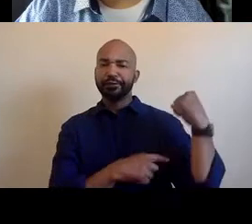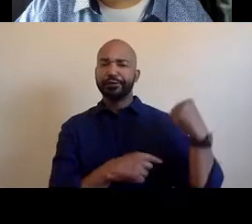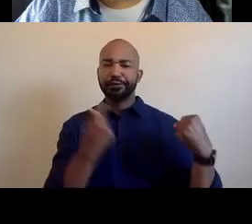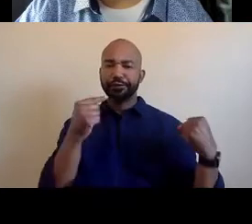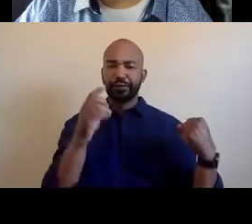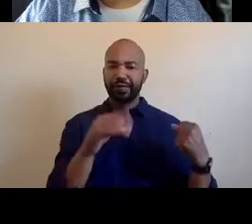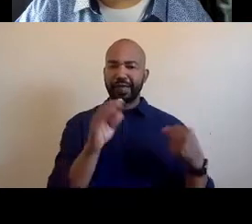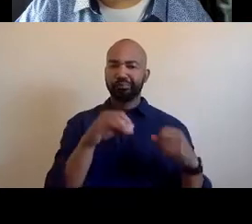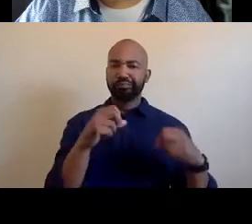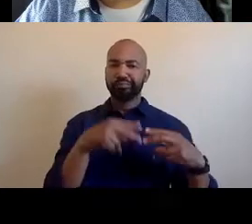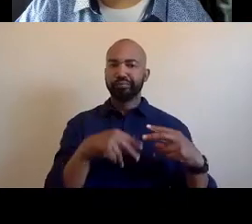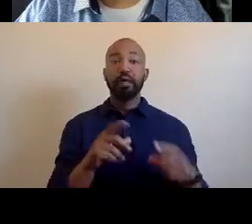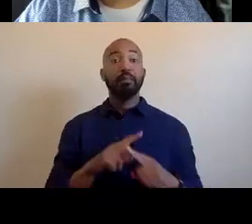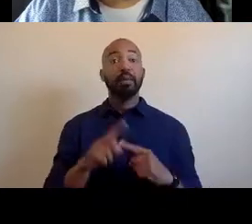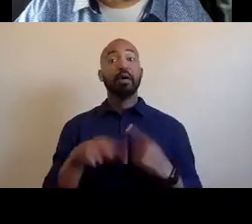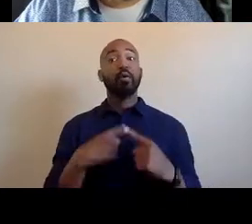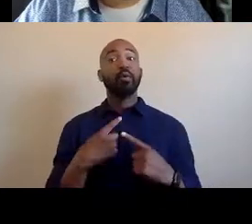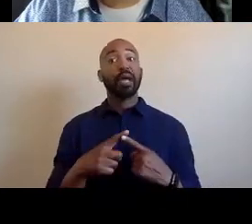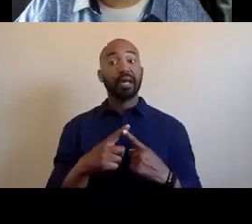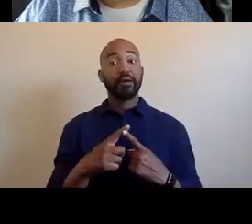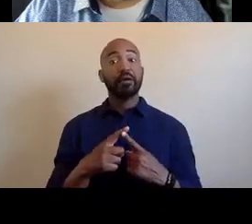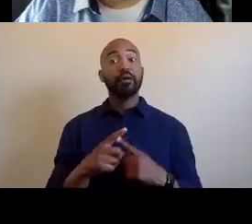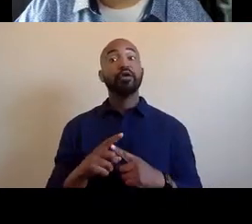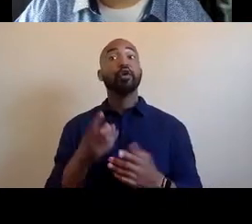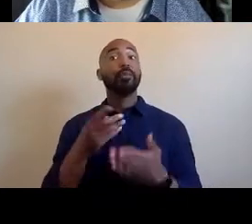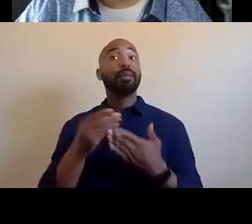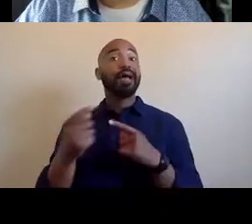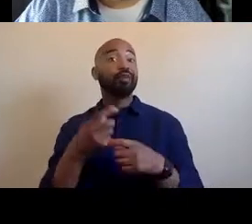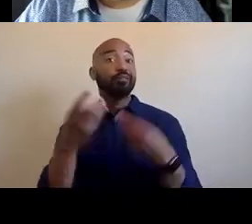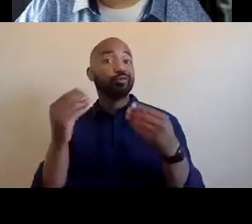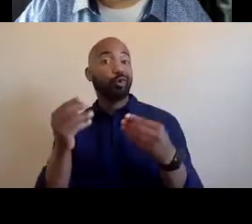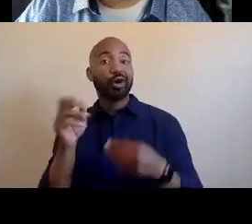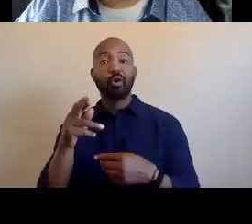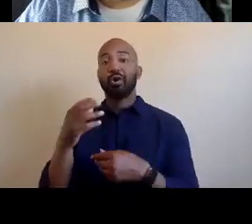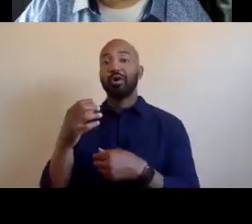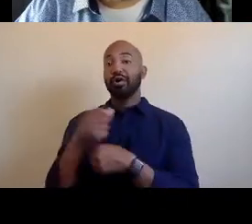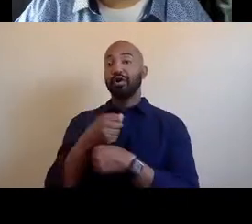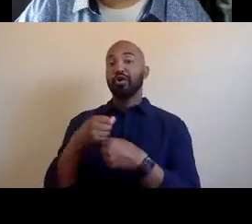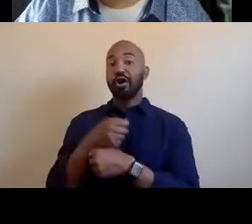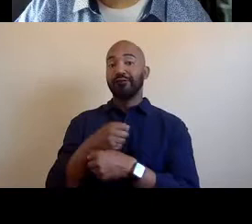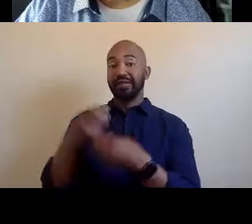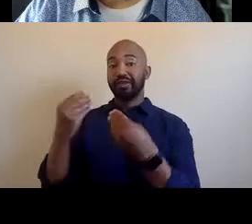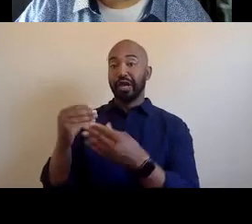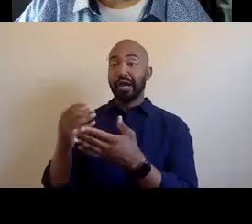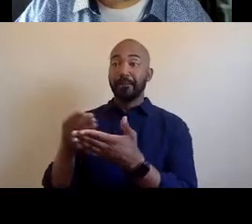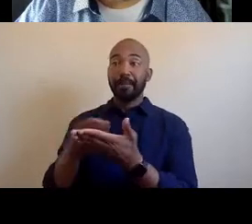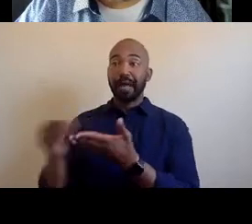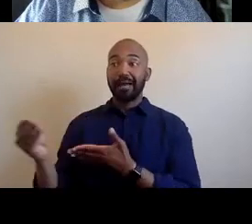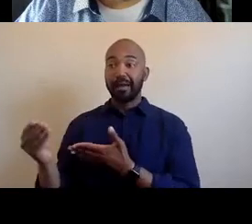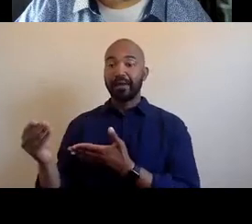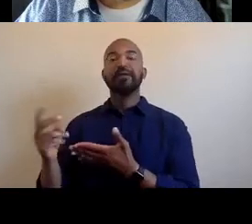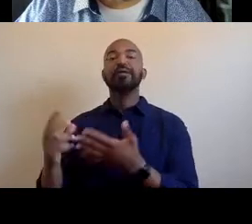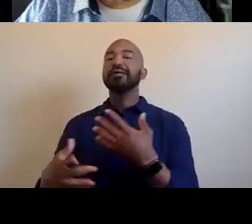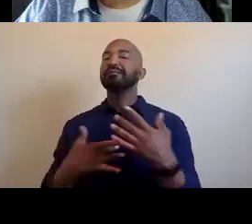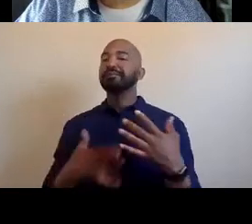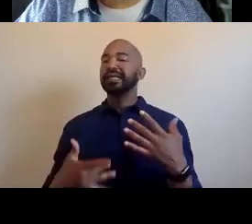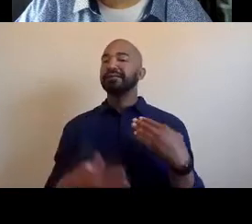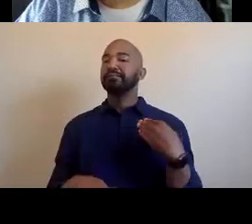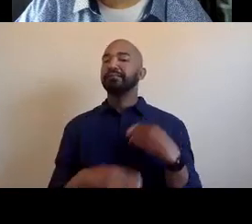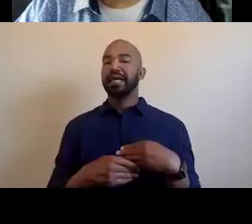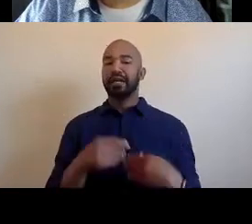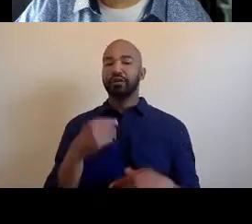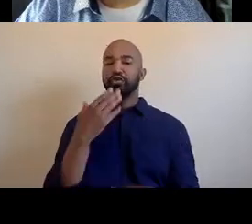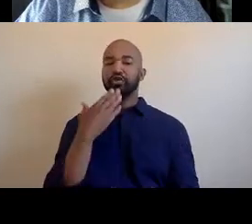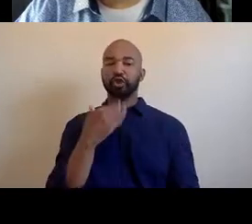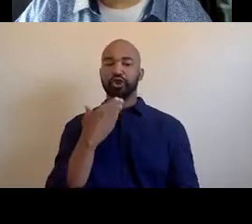or you're going to a coffee shop and getting it, chances are they're adding sugar to that, and that's where the